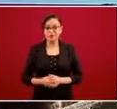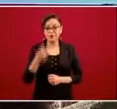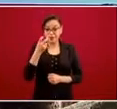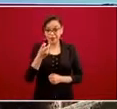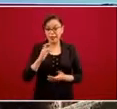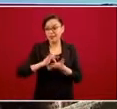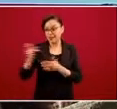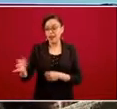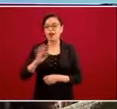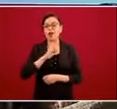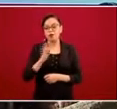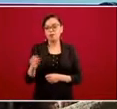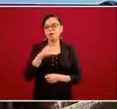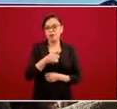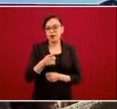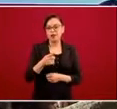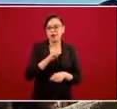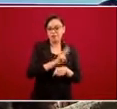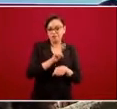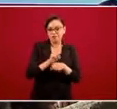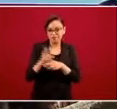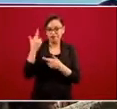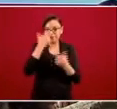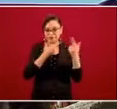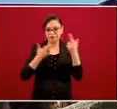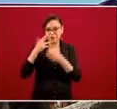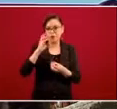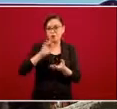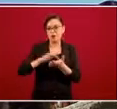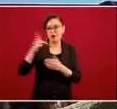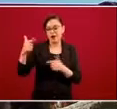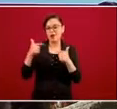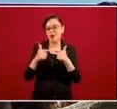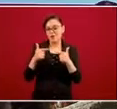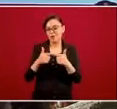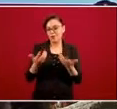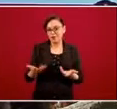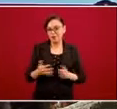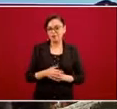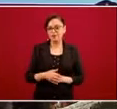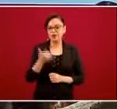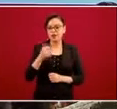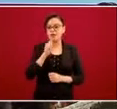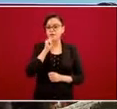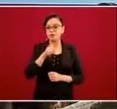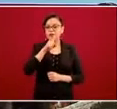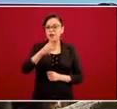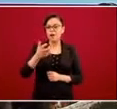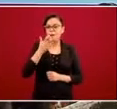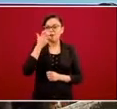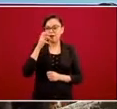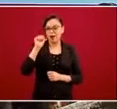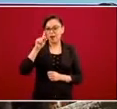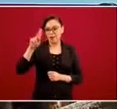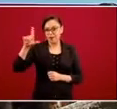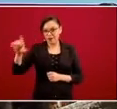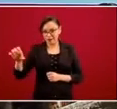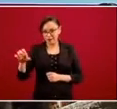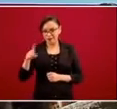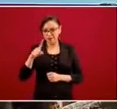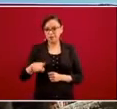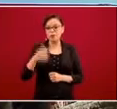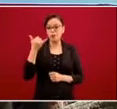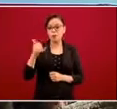transportation routes, and this allows us to have these tools for analysis. Thank you to Google for this. Also,